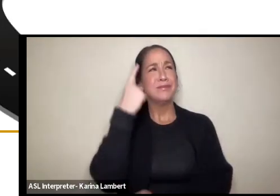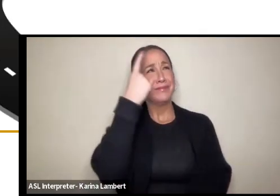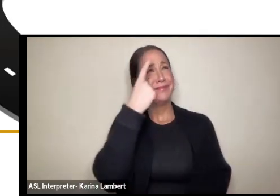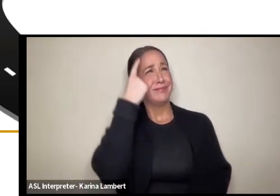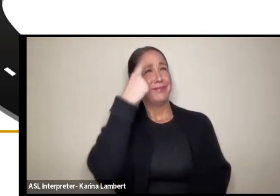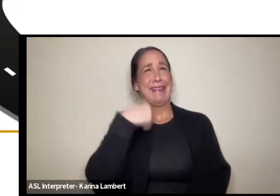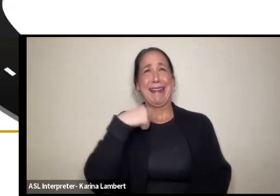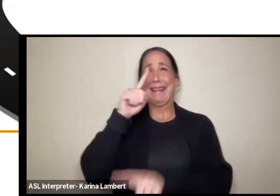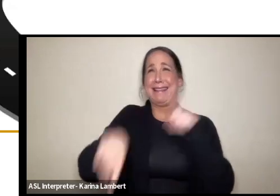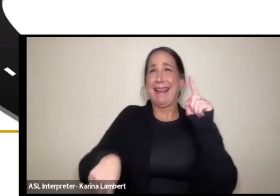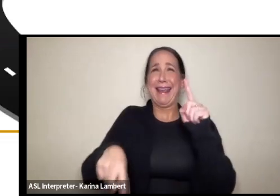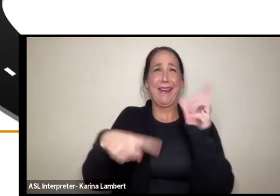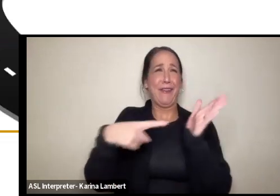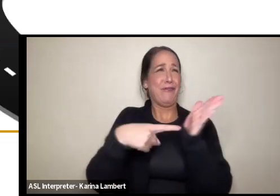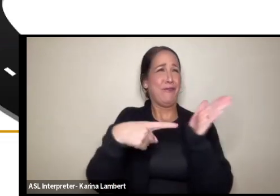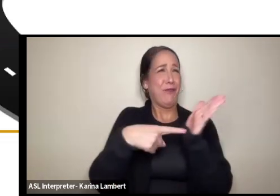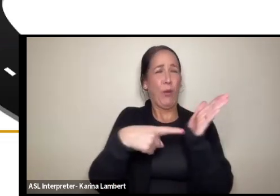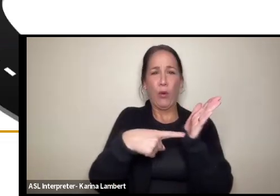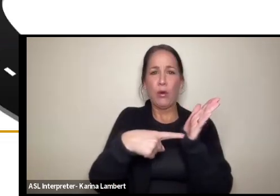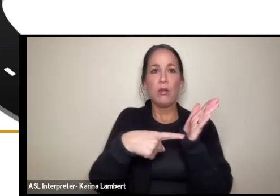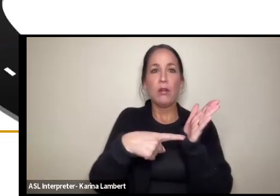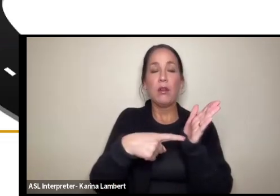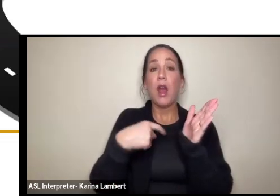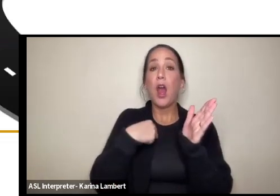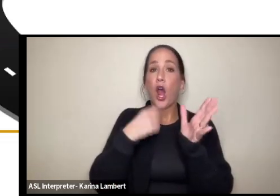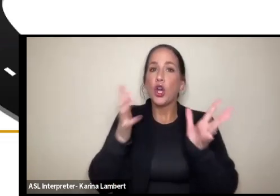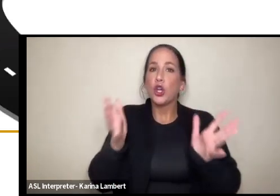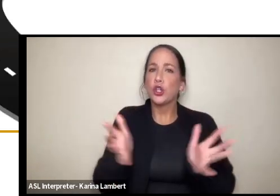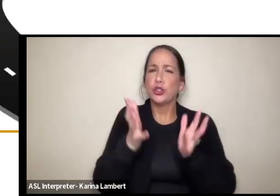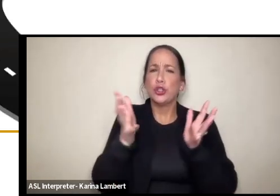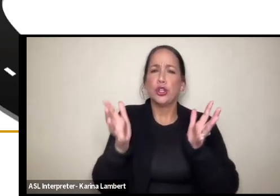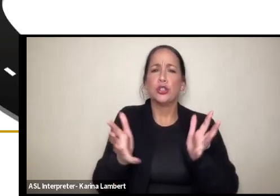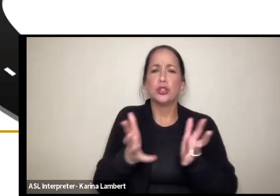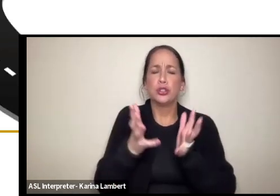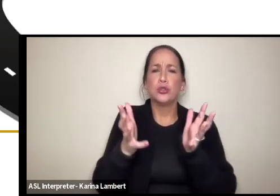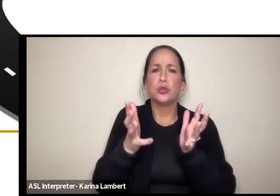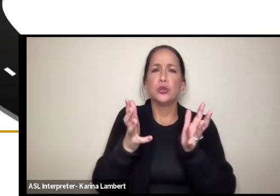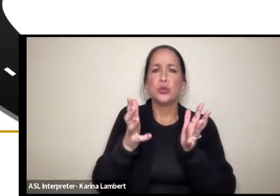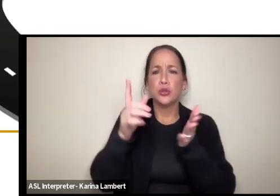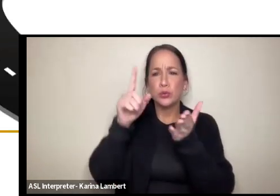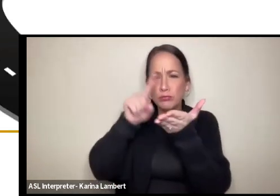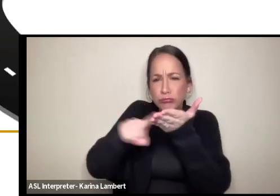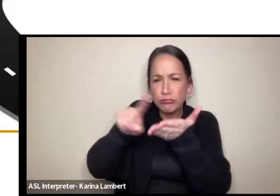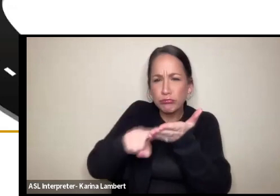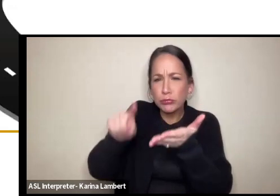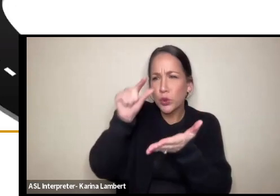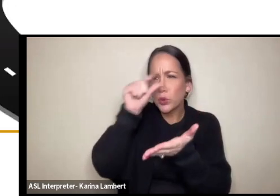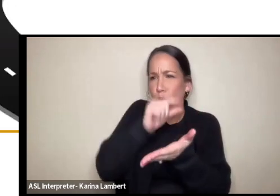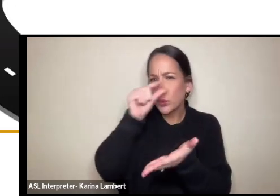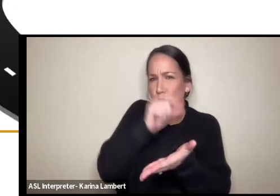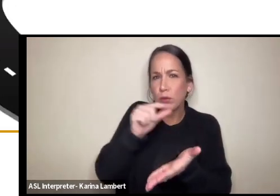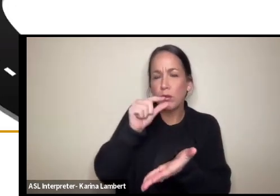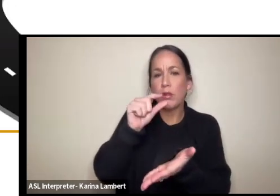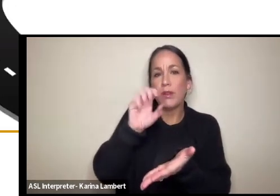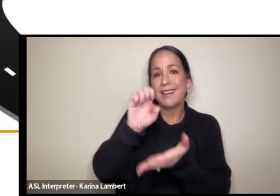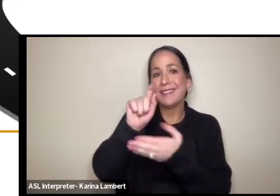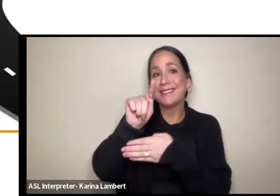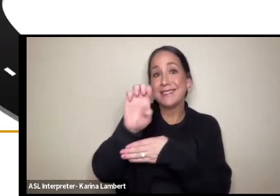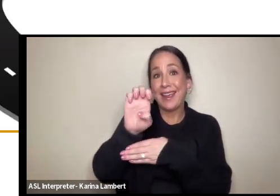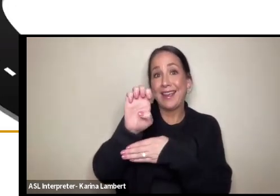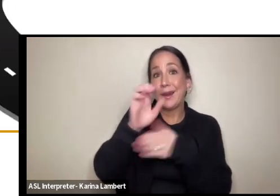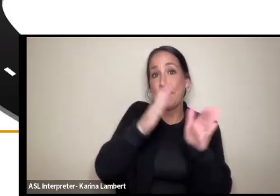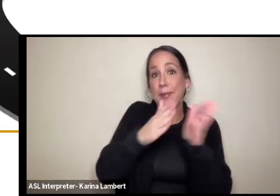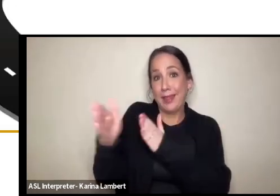afford an estate planning attorney, I would encourage you to look up, Google estate planning attorneys in